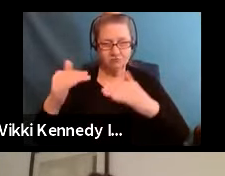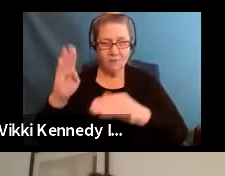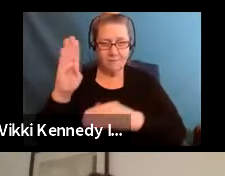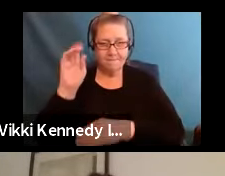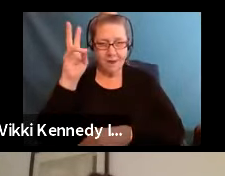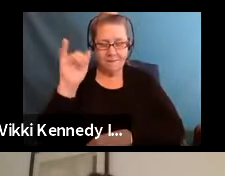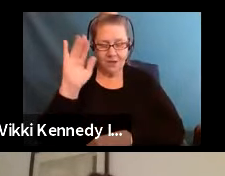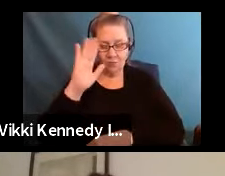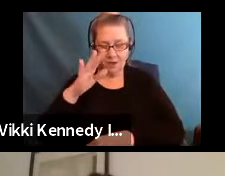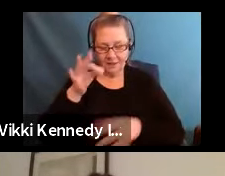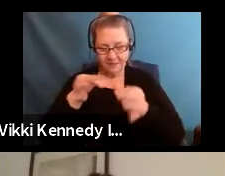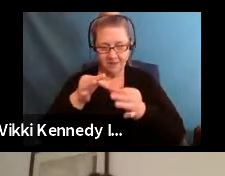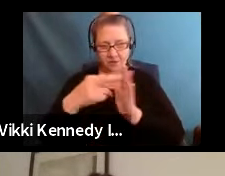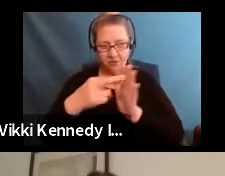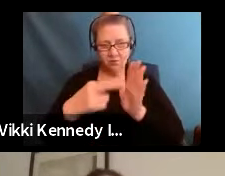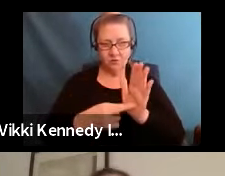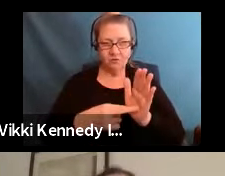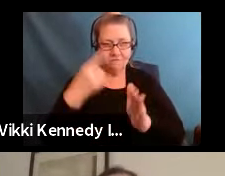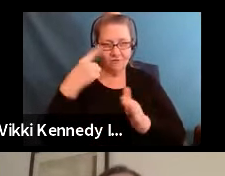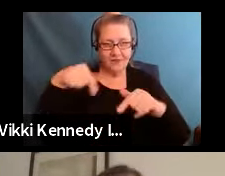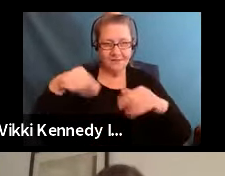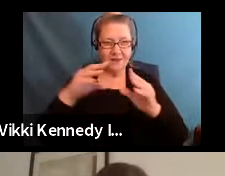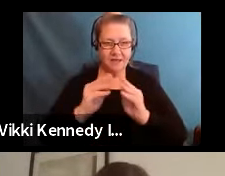rules and the guidelines for the meeting.